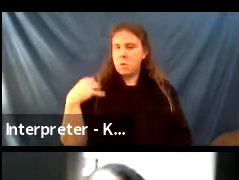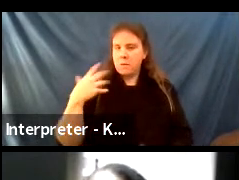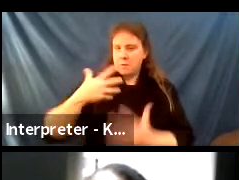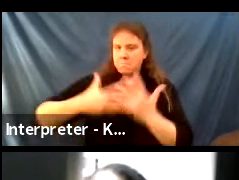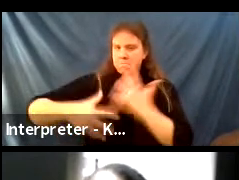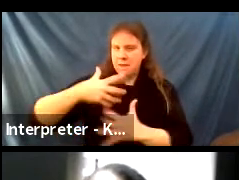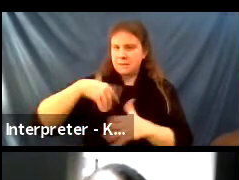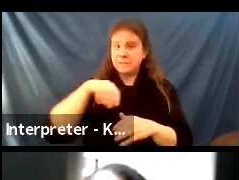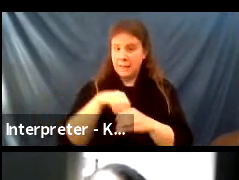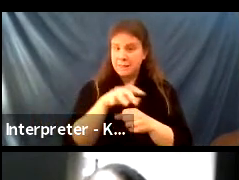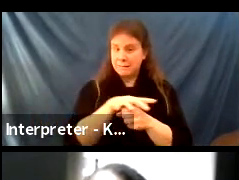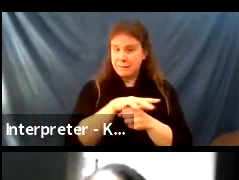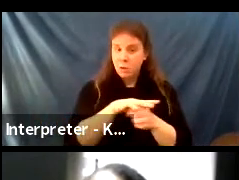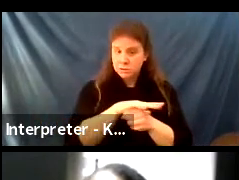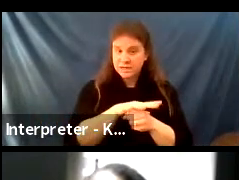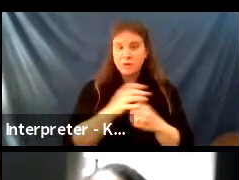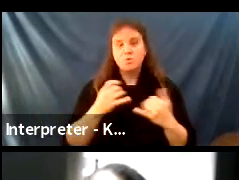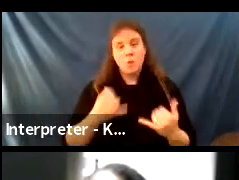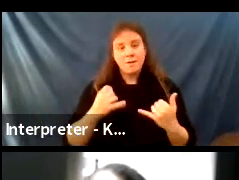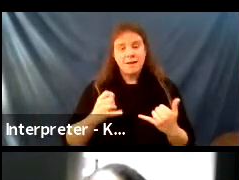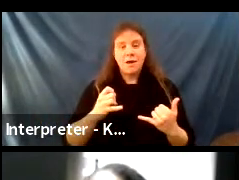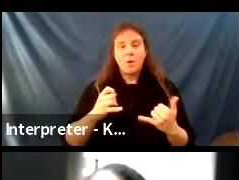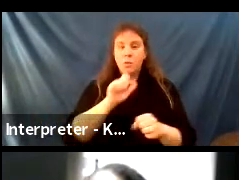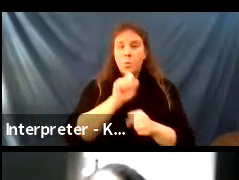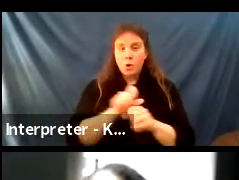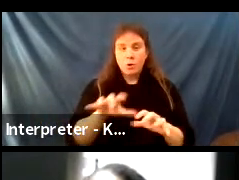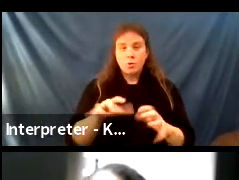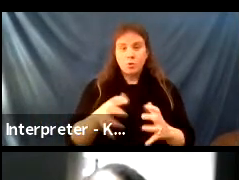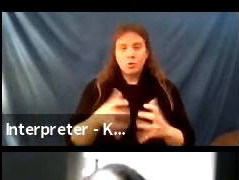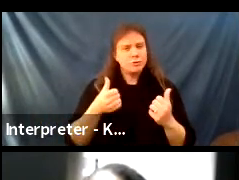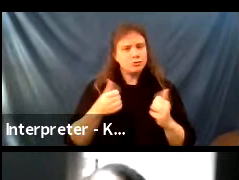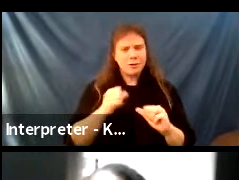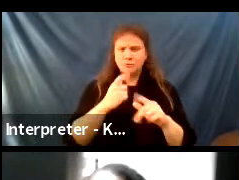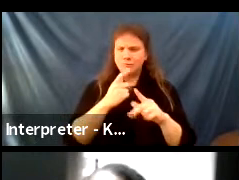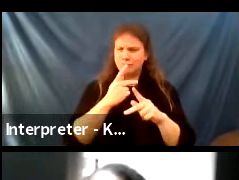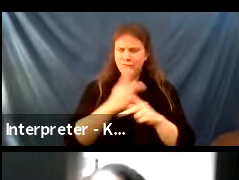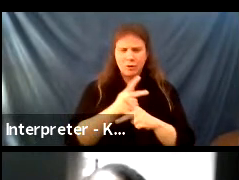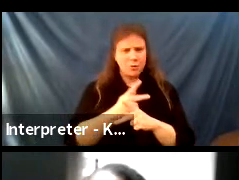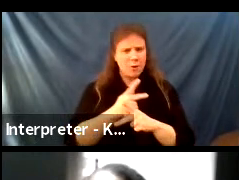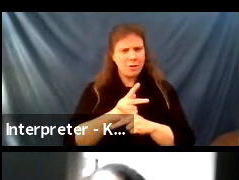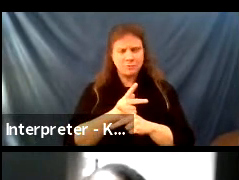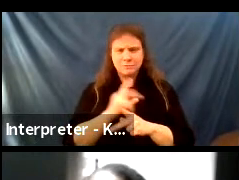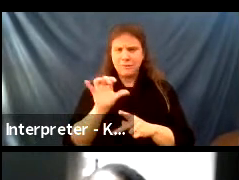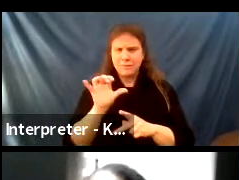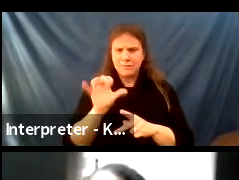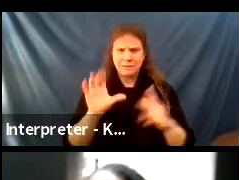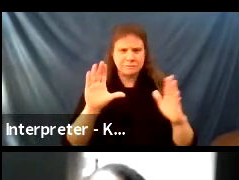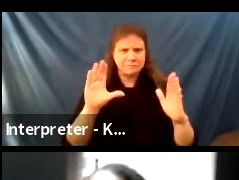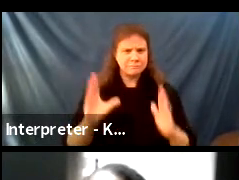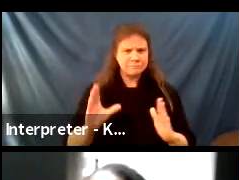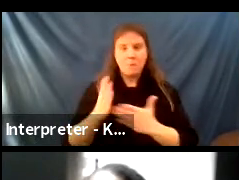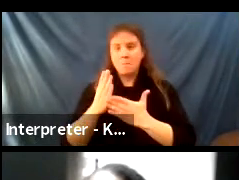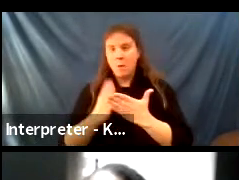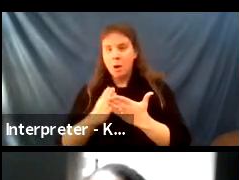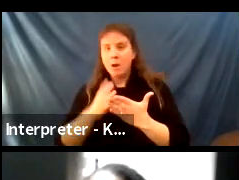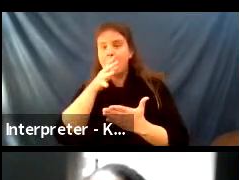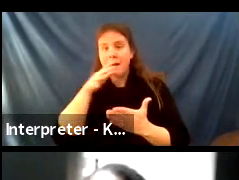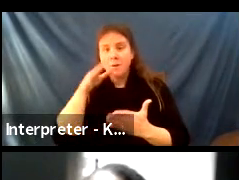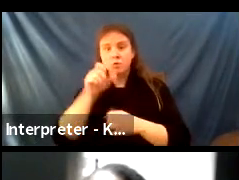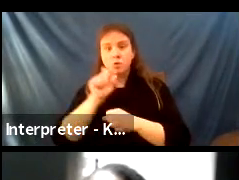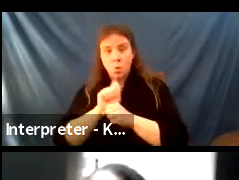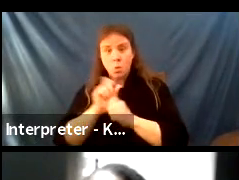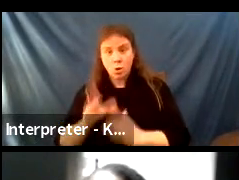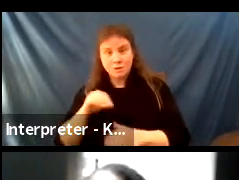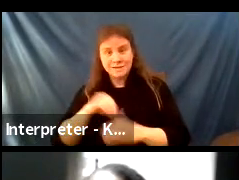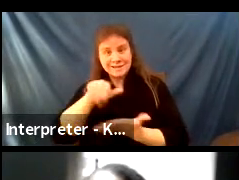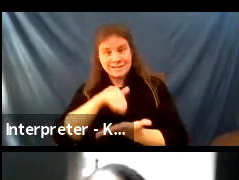drafting guidelines work group is trying to take into account, that the proportion of agricultural workers in the Central Valley is